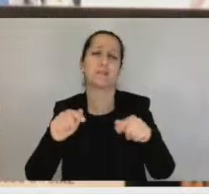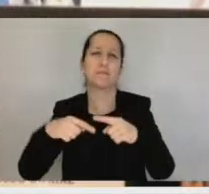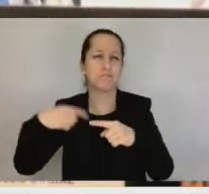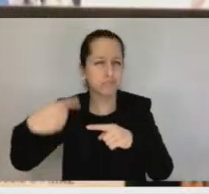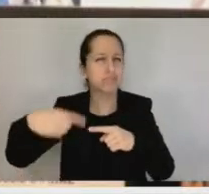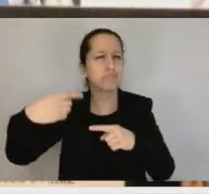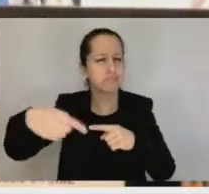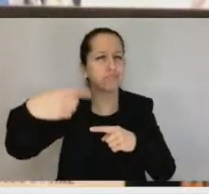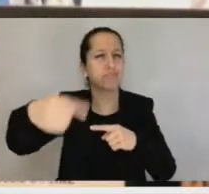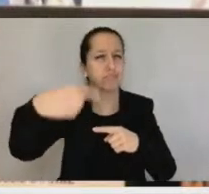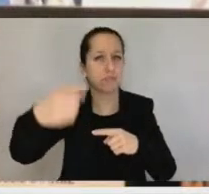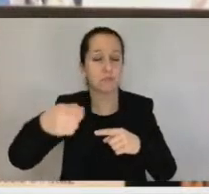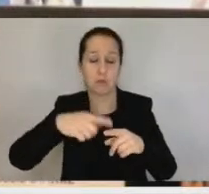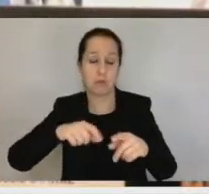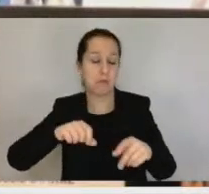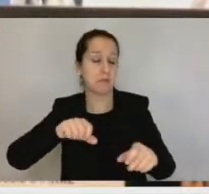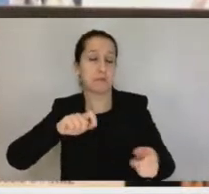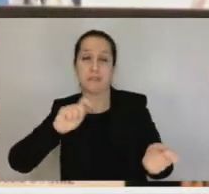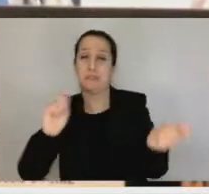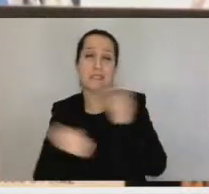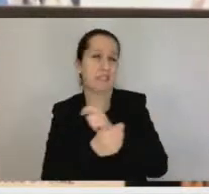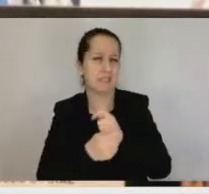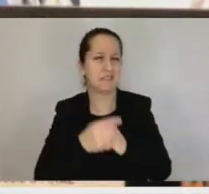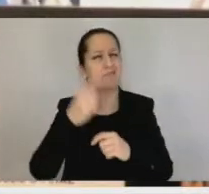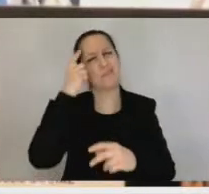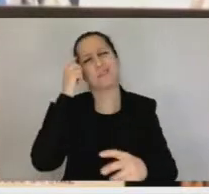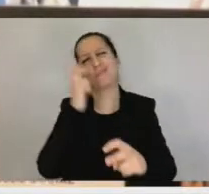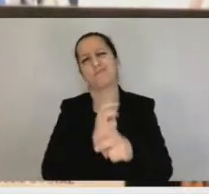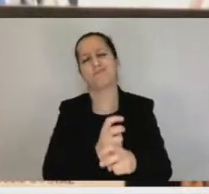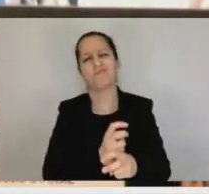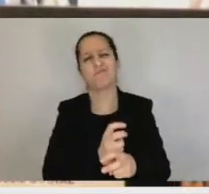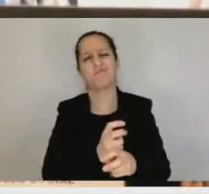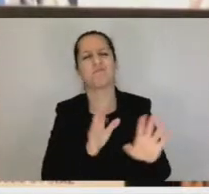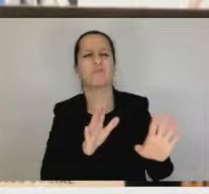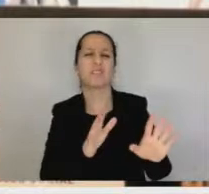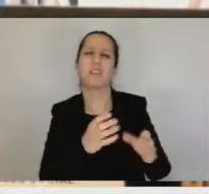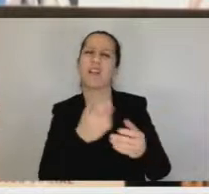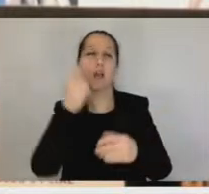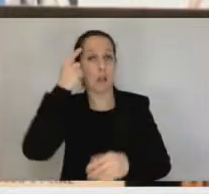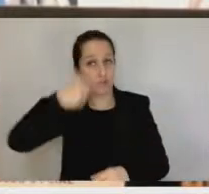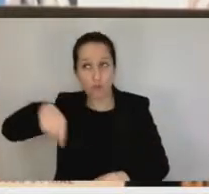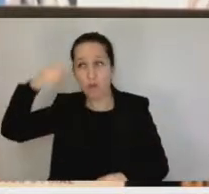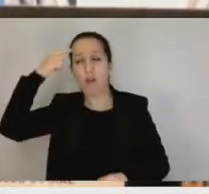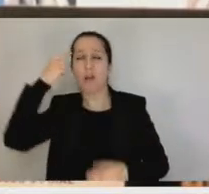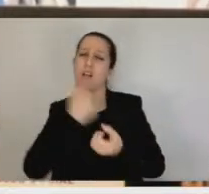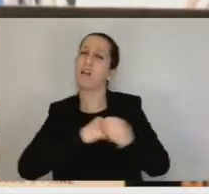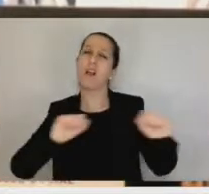which are quite challenging and seem